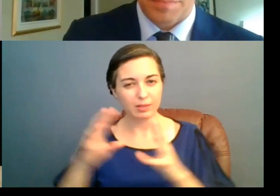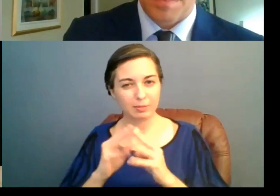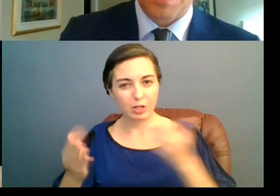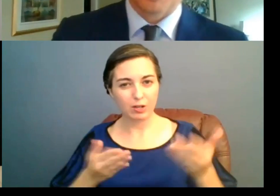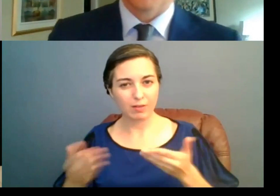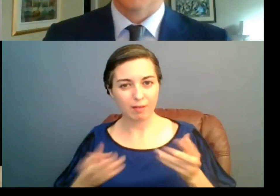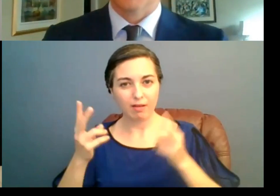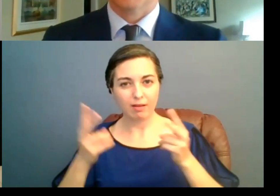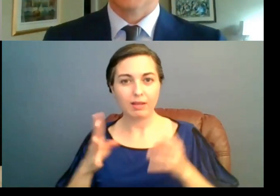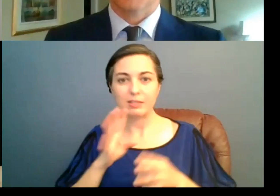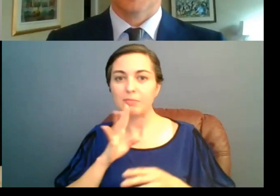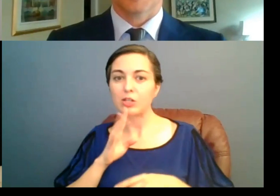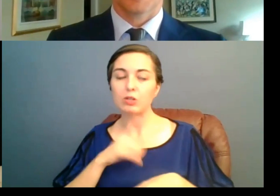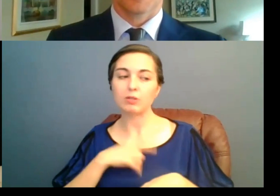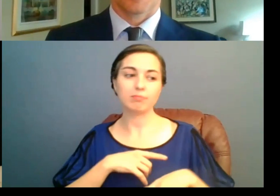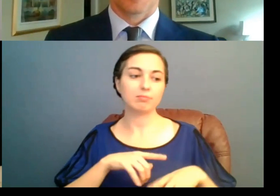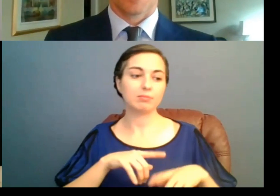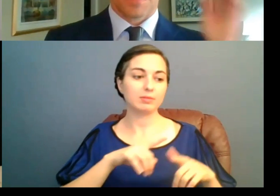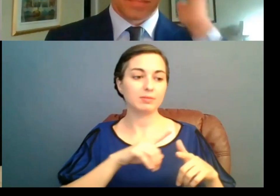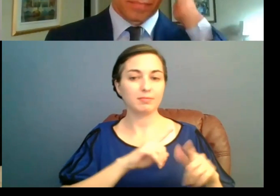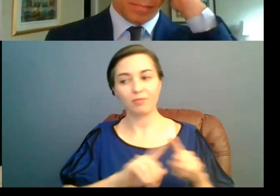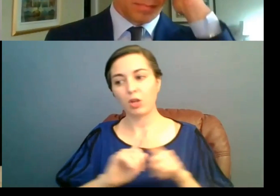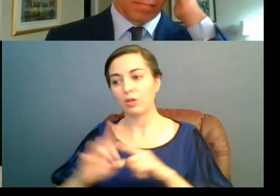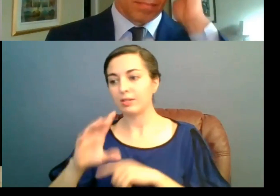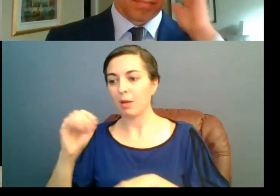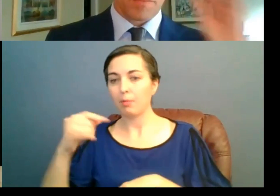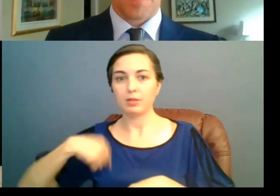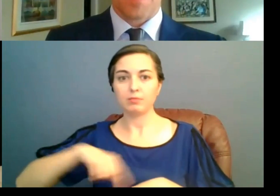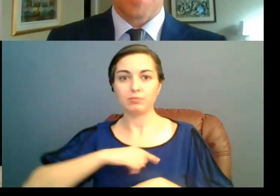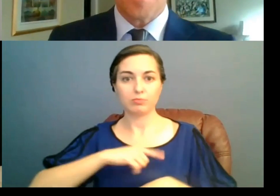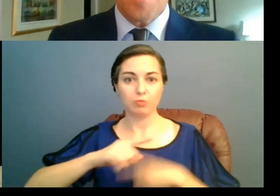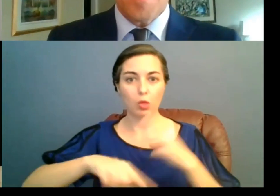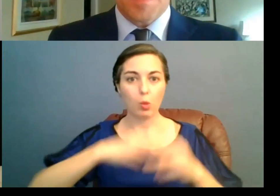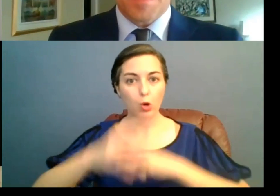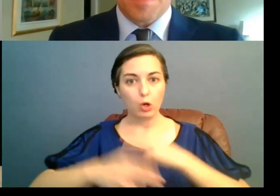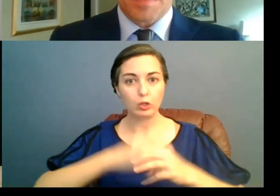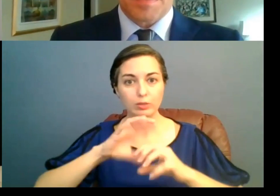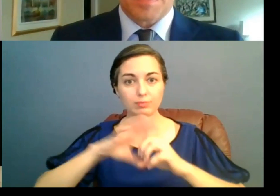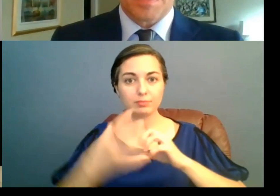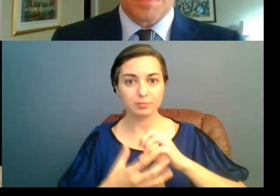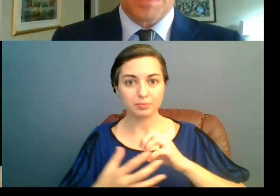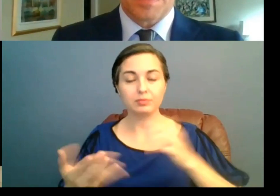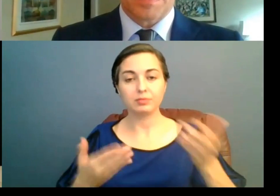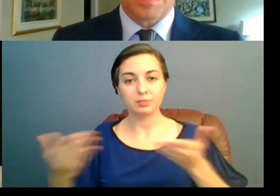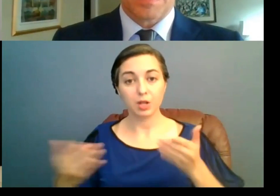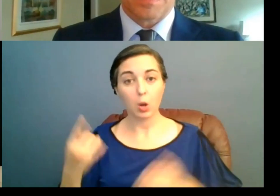world that work in sports. And one of the people that came was this guy